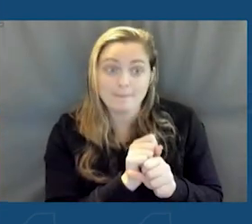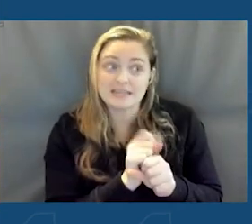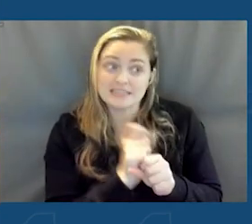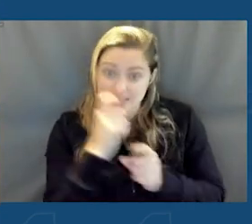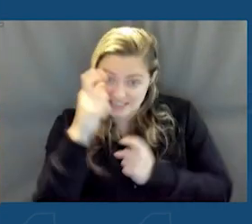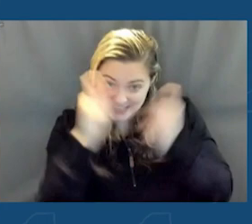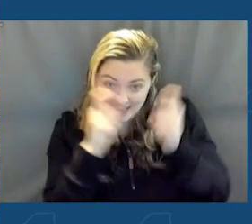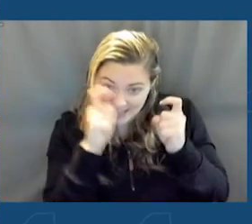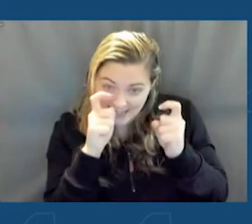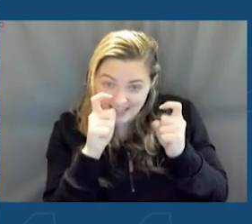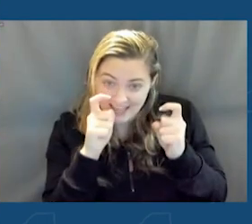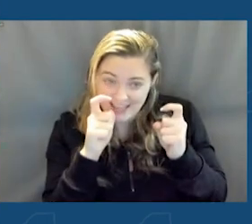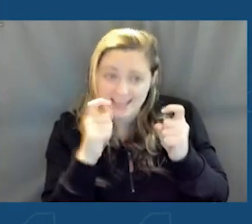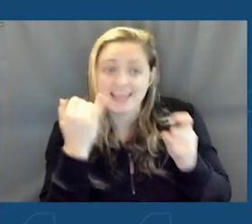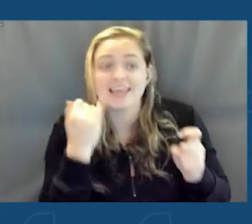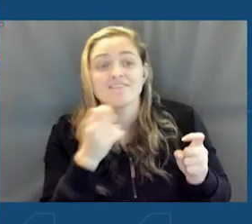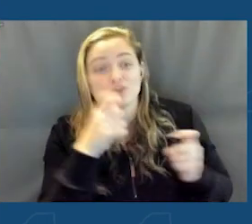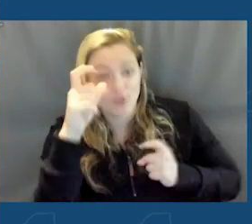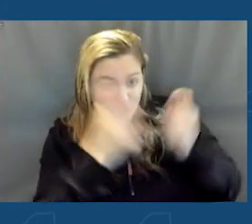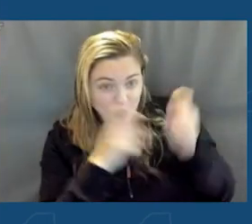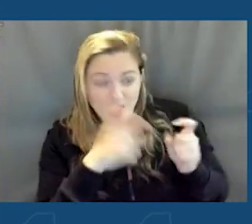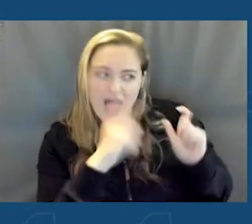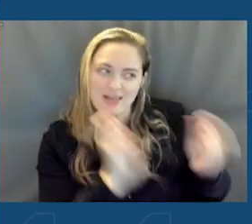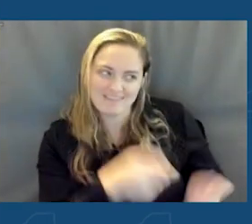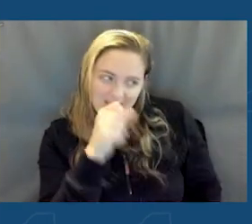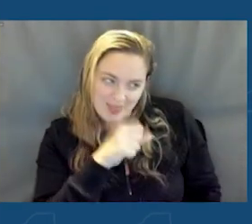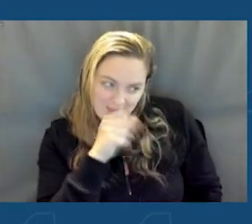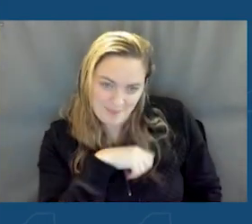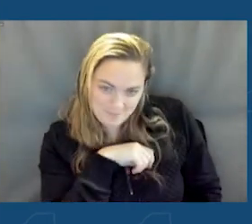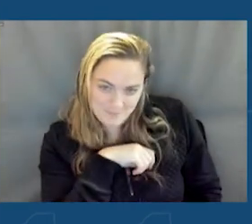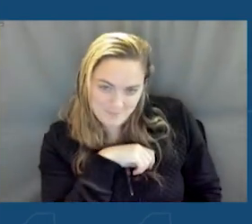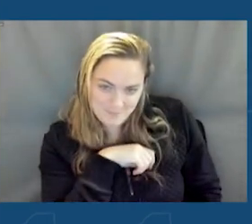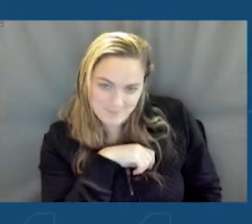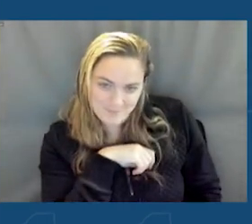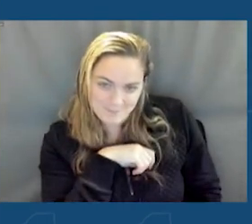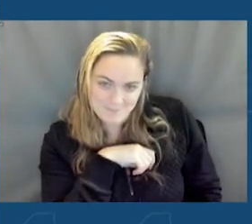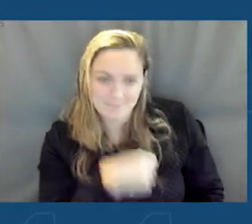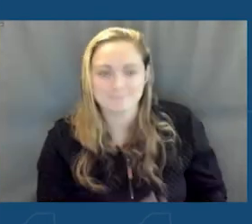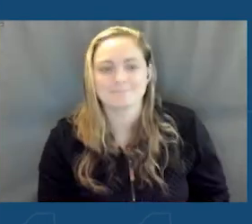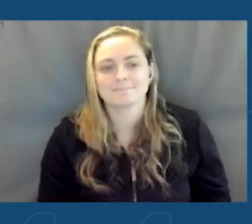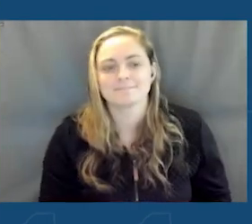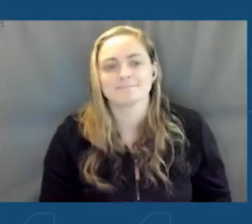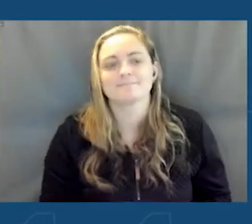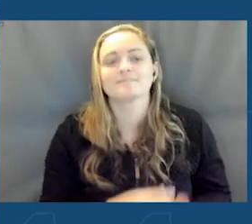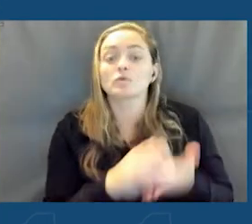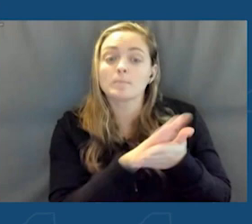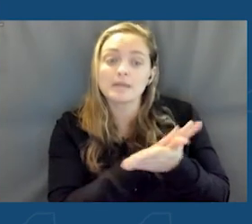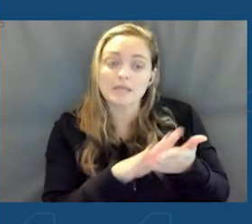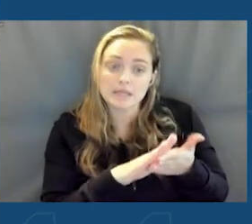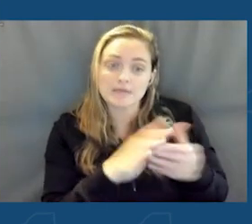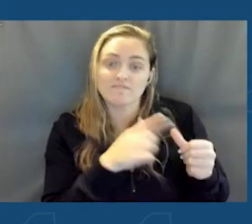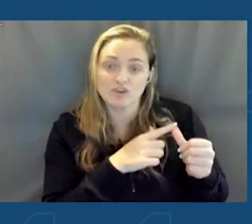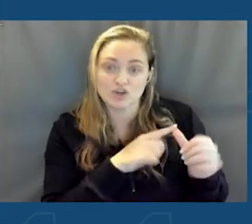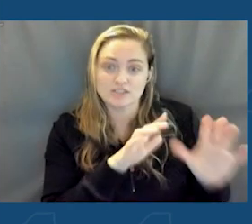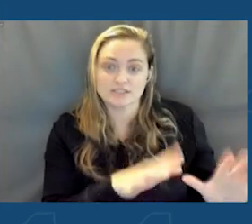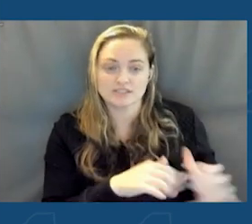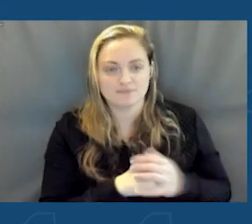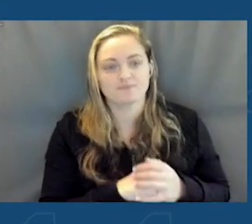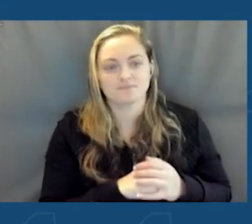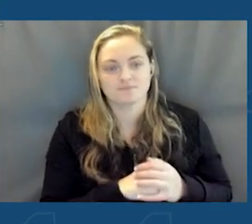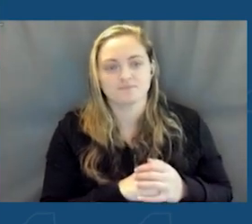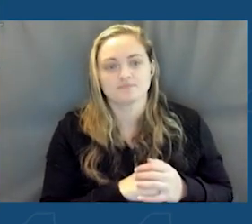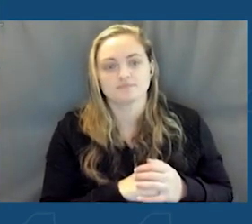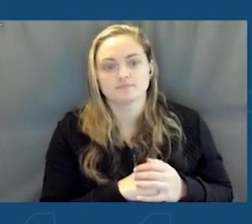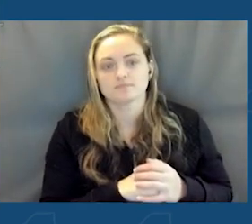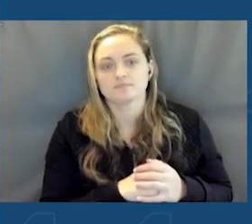don't. If you don't grimace, you will get a lollipop. All right? So I'm going to wipe the area down first. And it's just